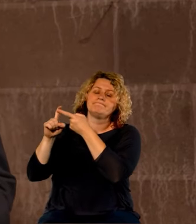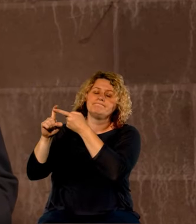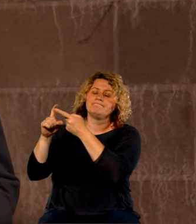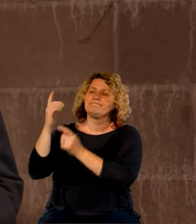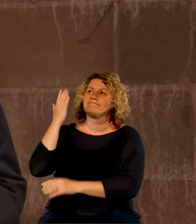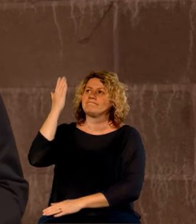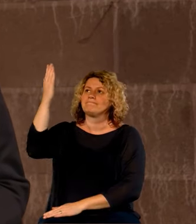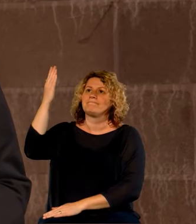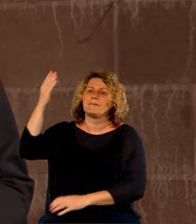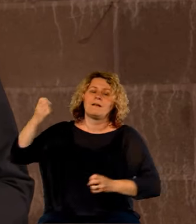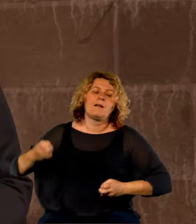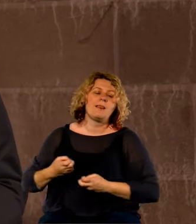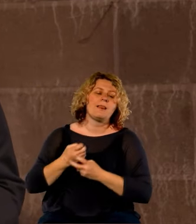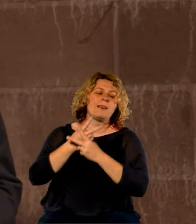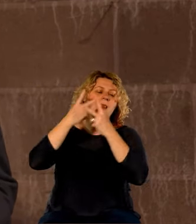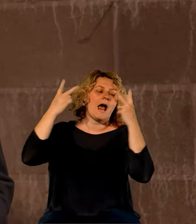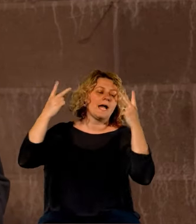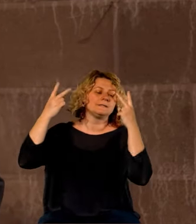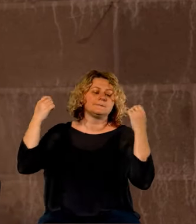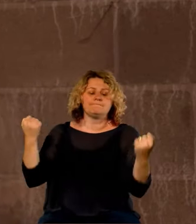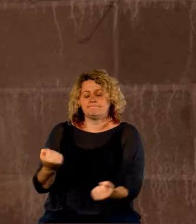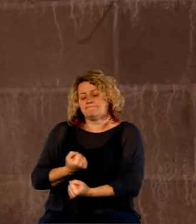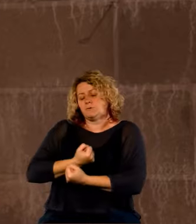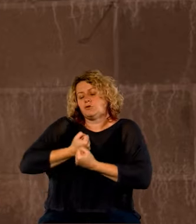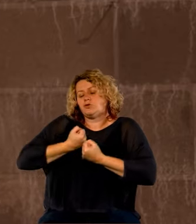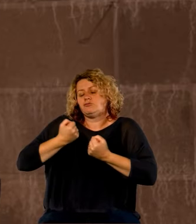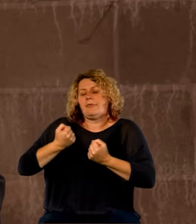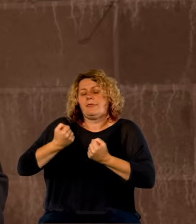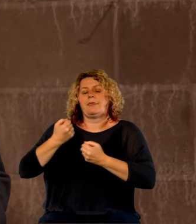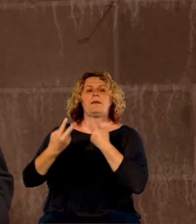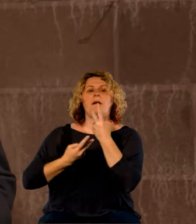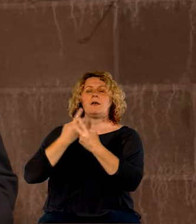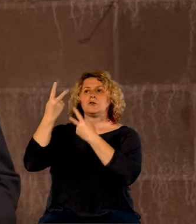light, our strength, and our song.